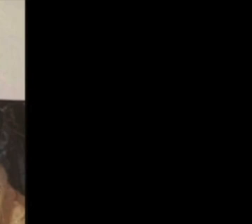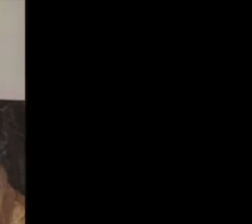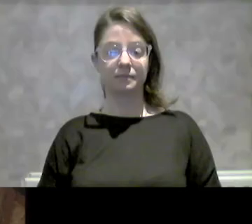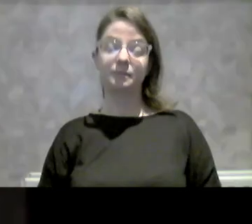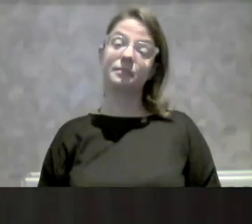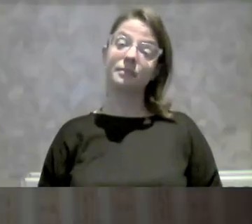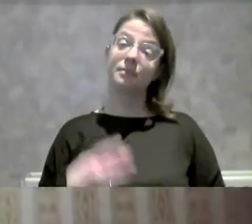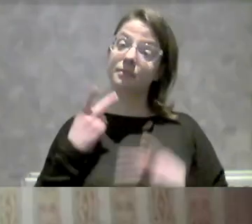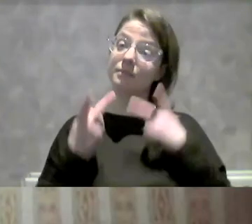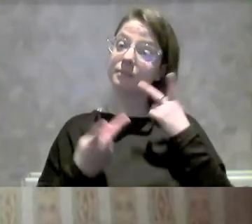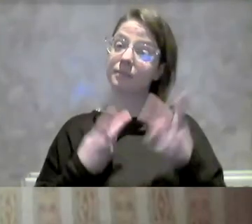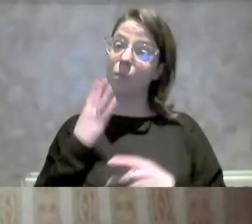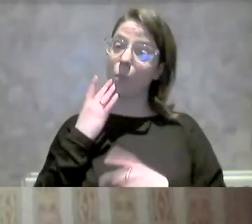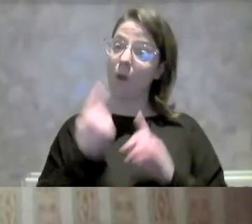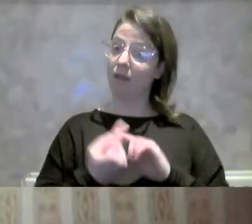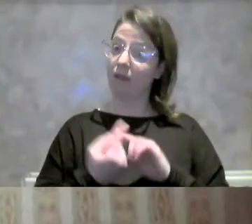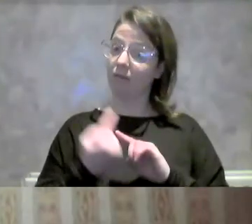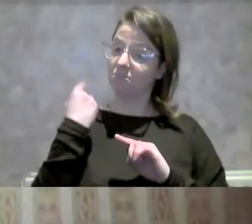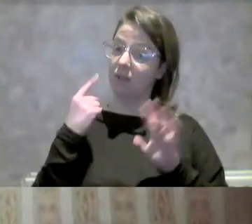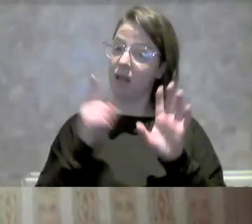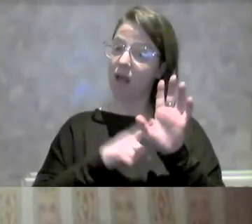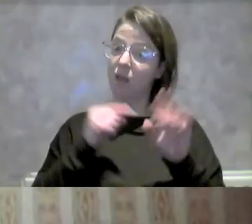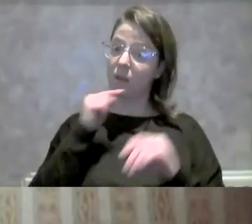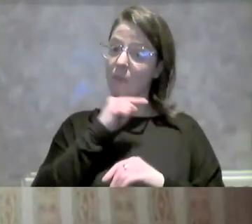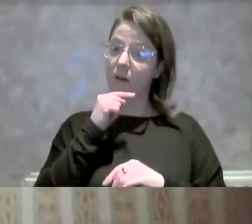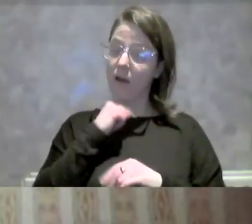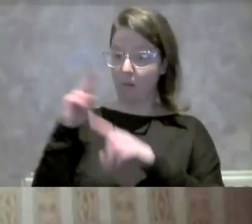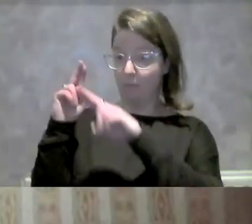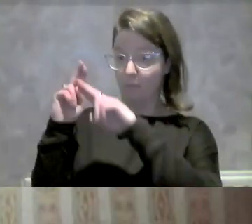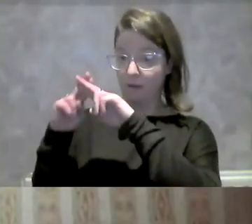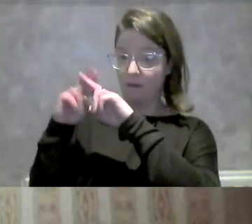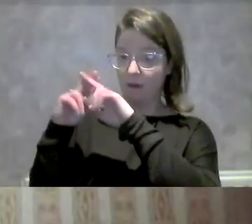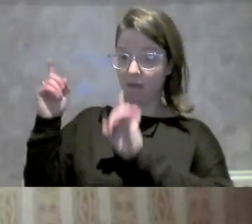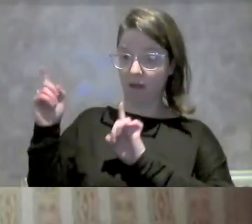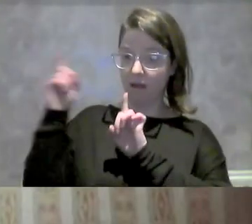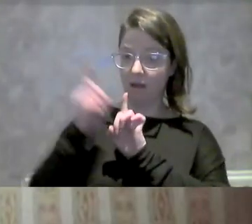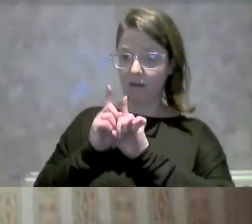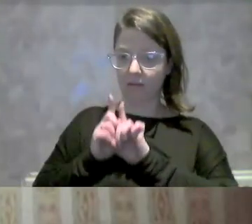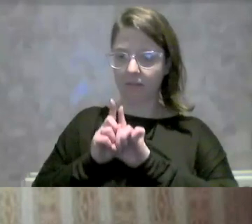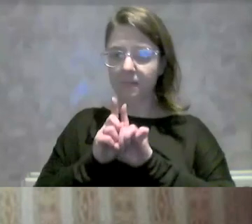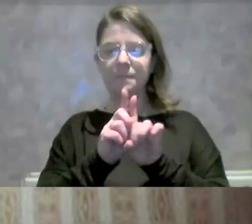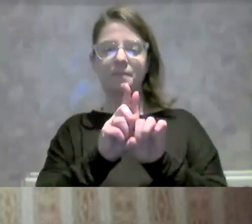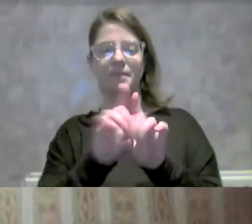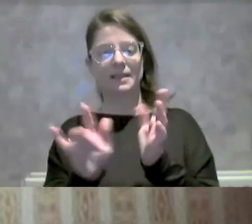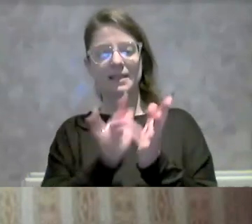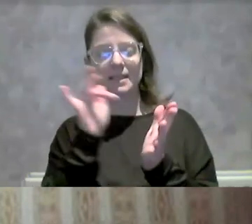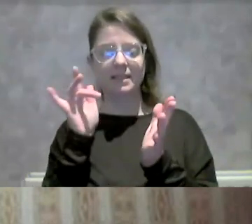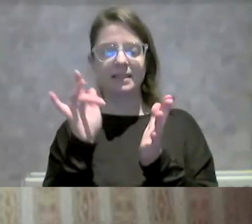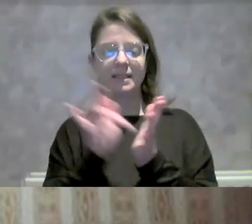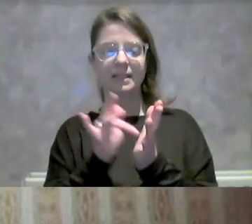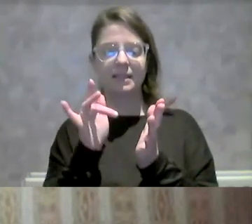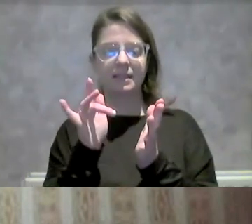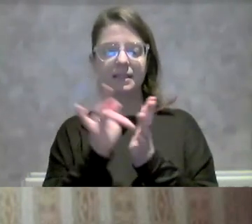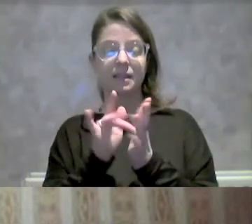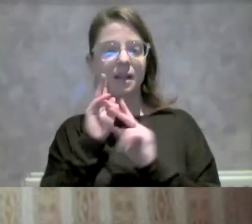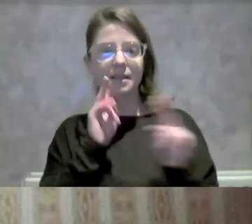When I was a young boy, my father took me into the city